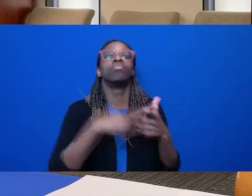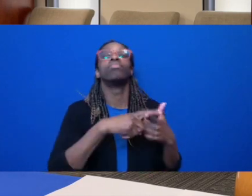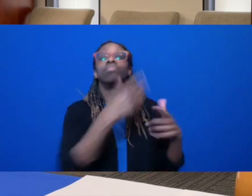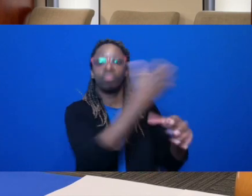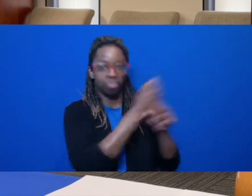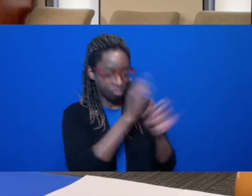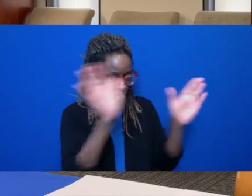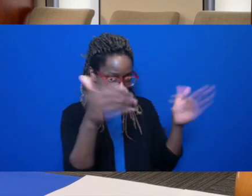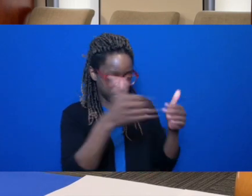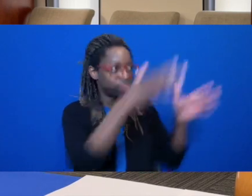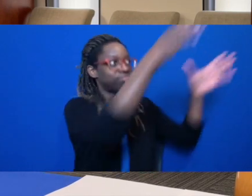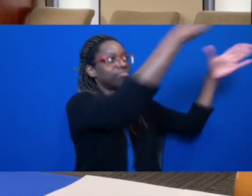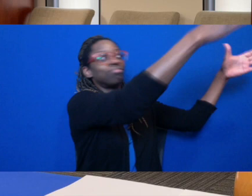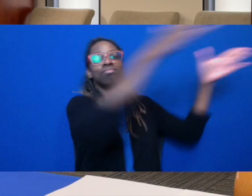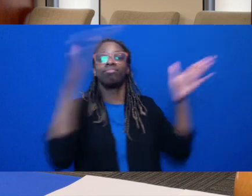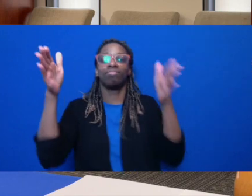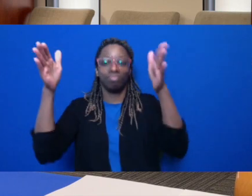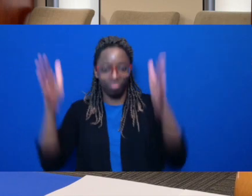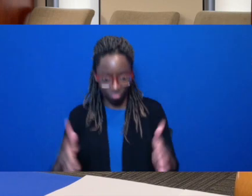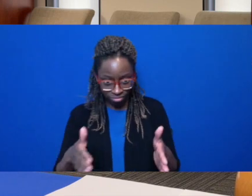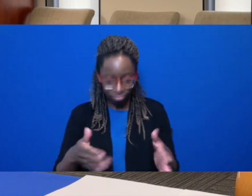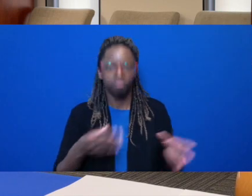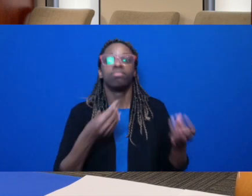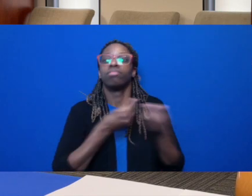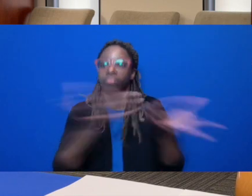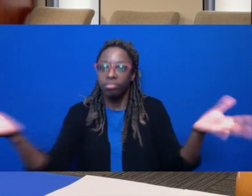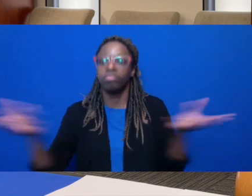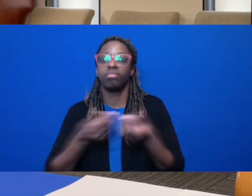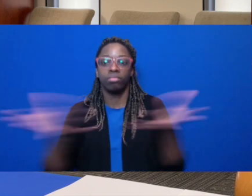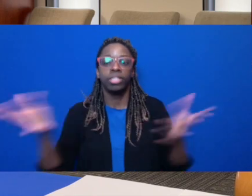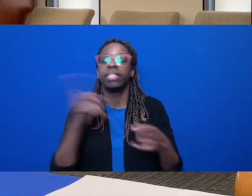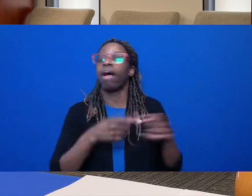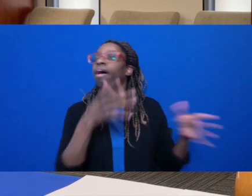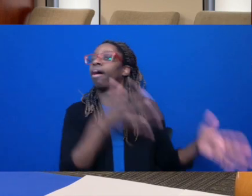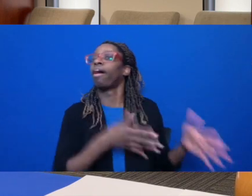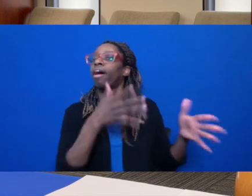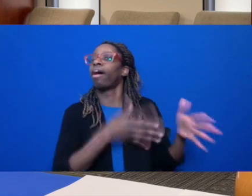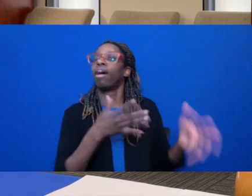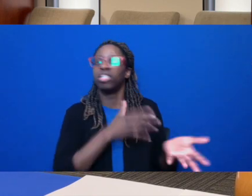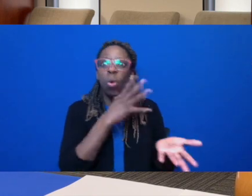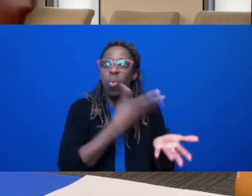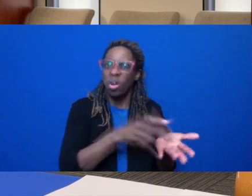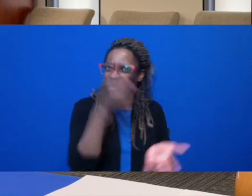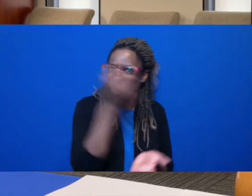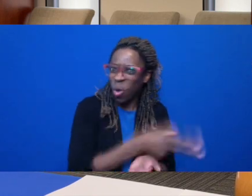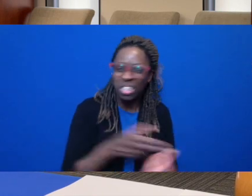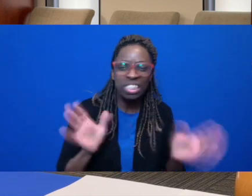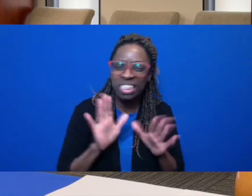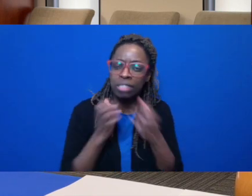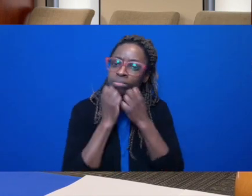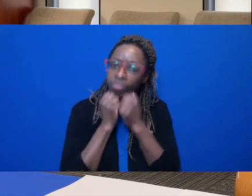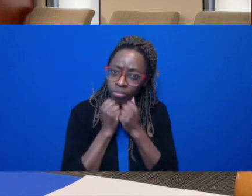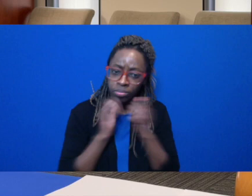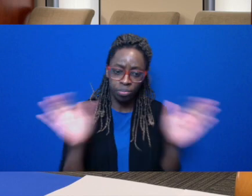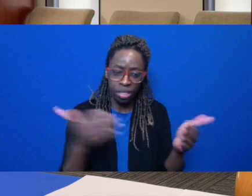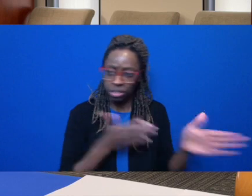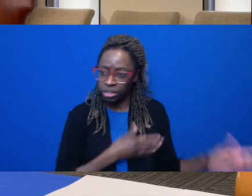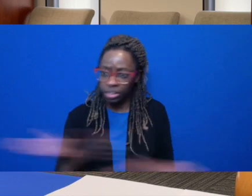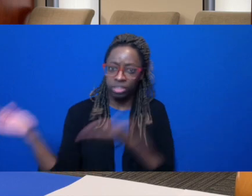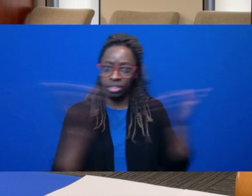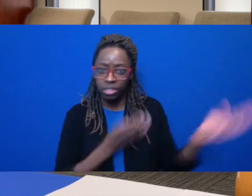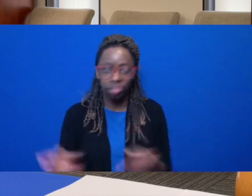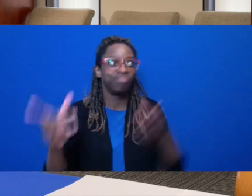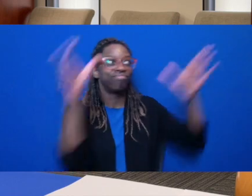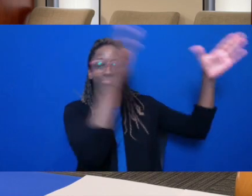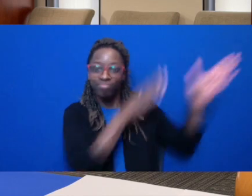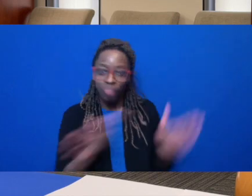the doses for this vaccine have been maximized. There's been no wasted doses that have been used. So I do